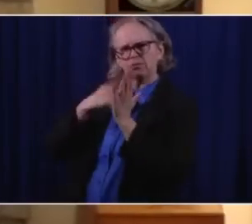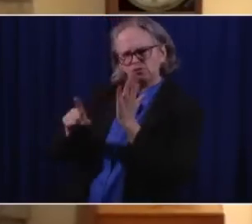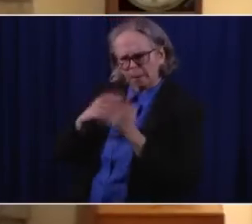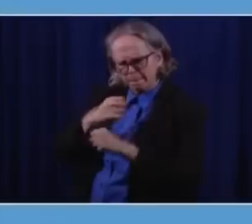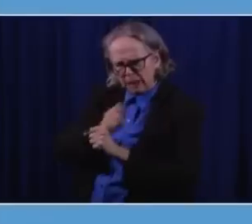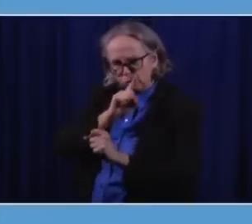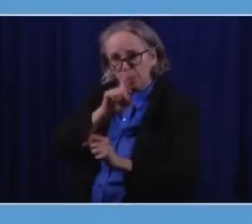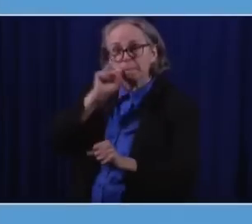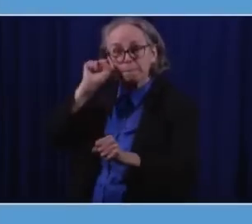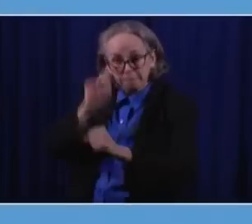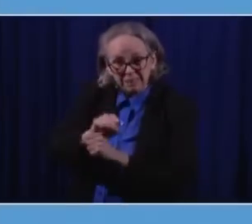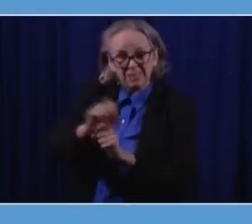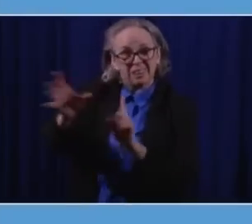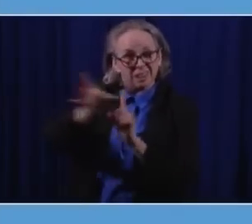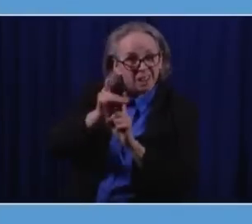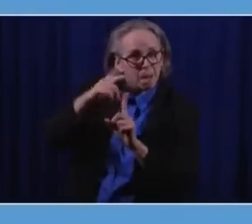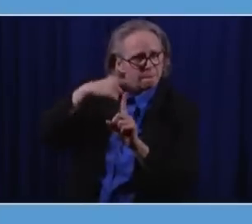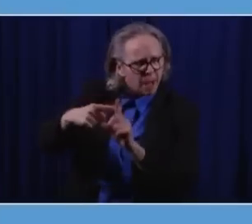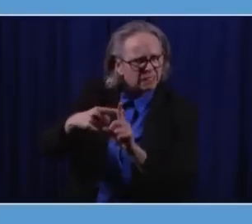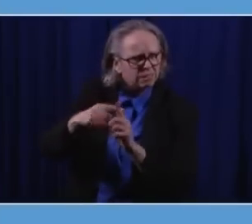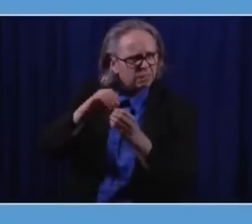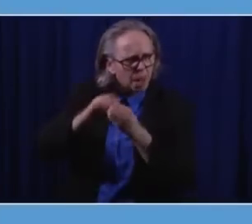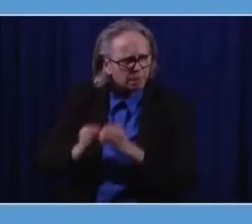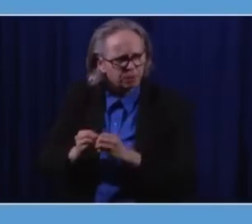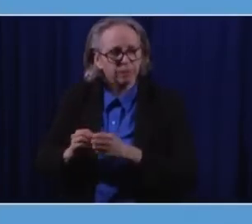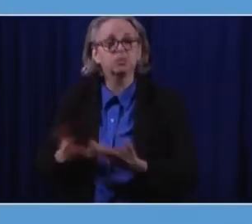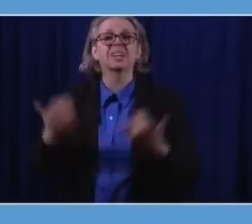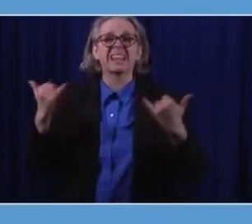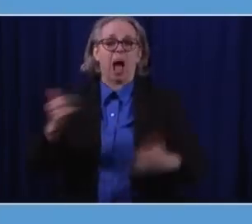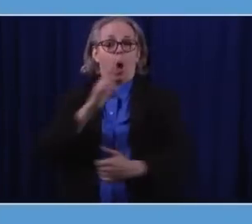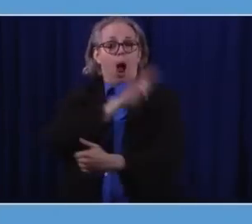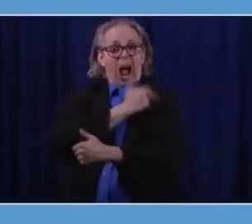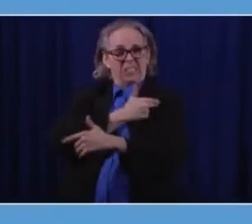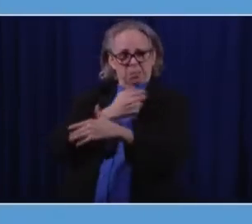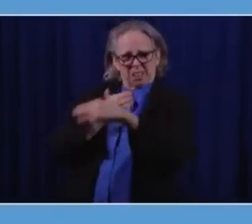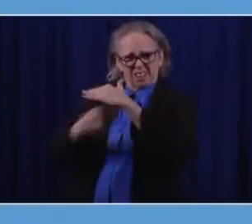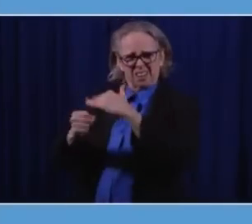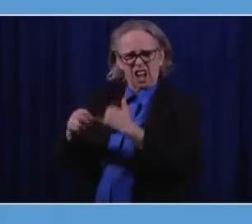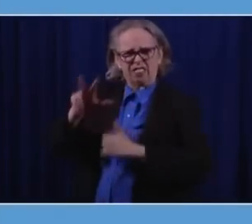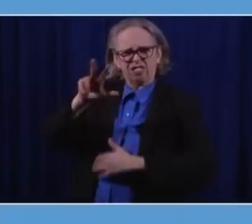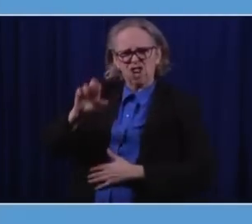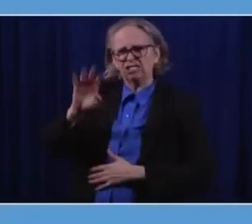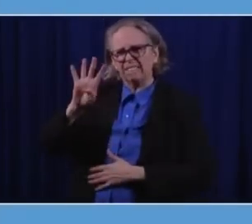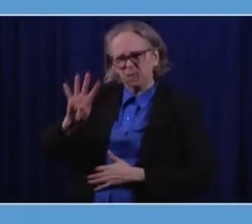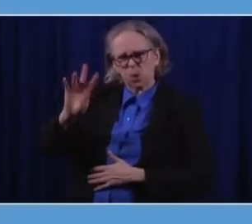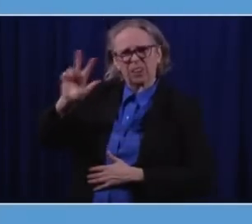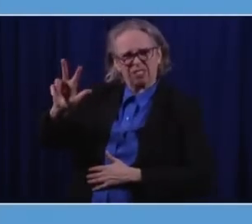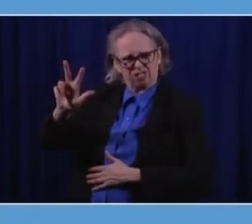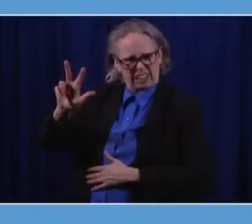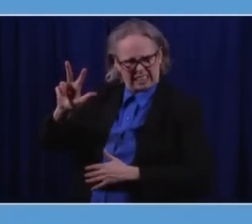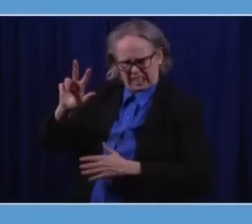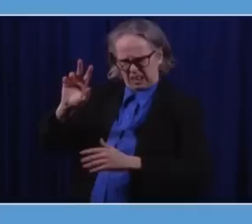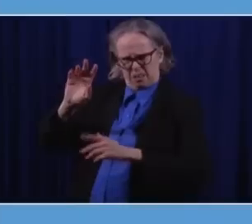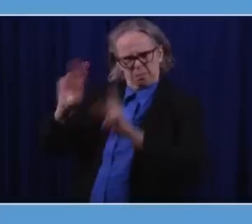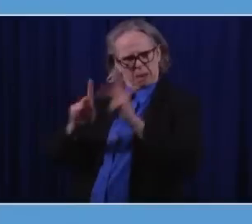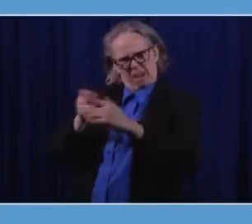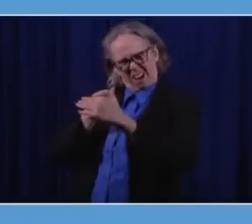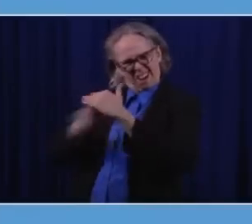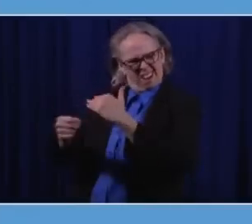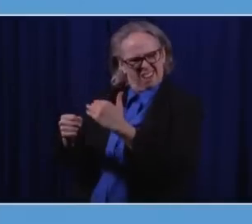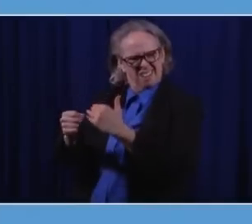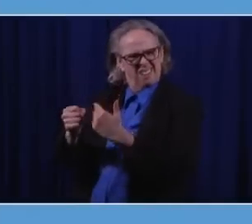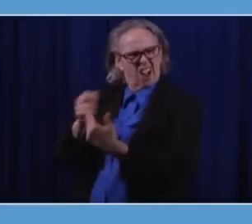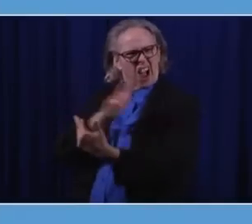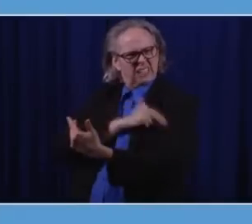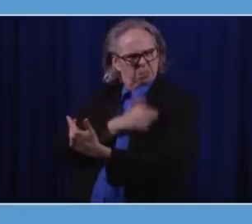have 343 new hospitalizations reported in the last 24 hours. So this is a